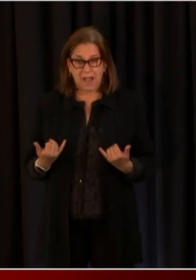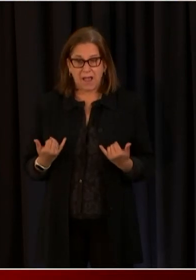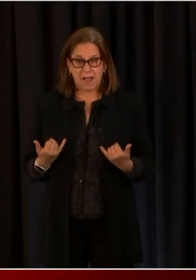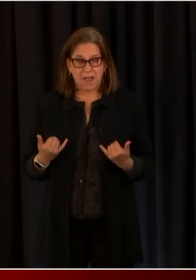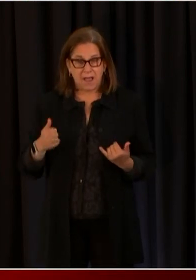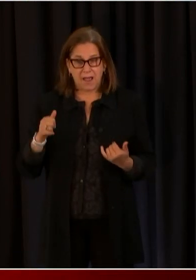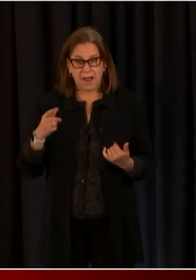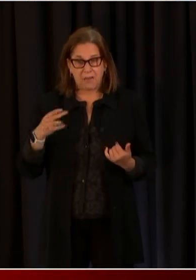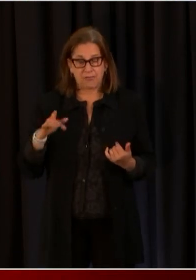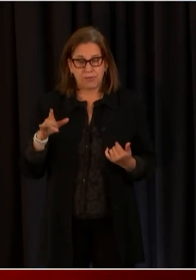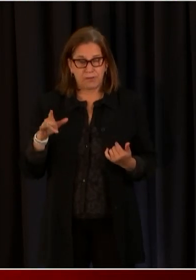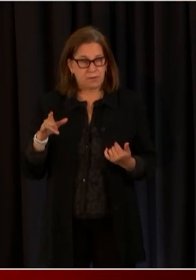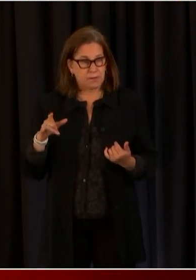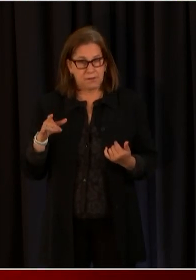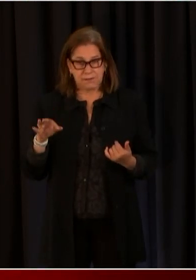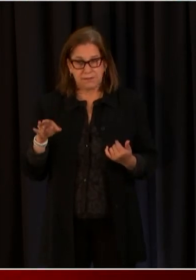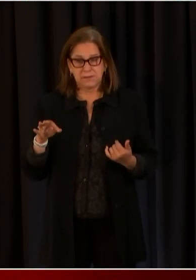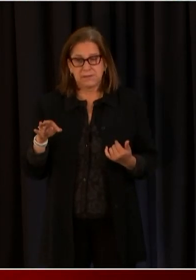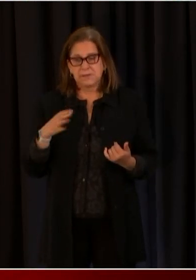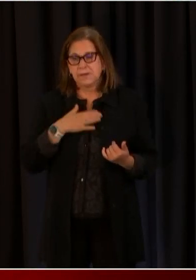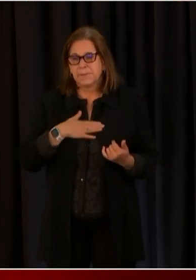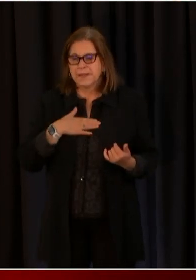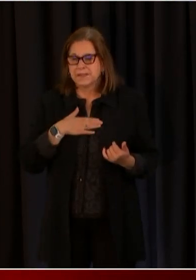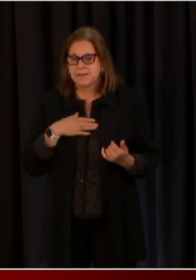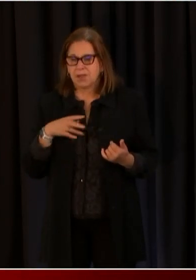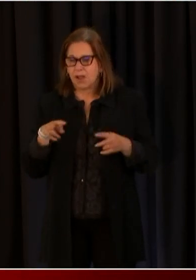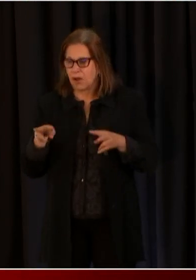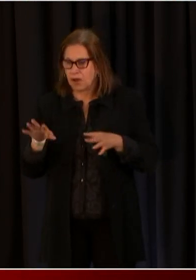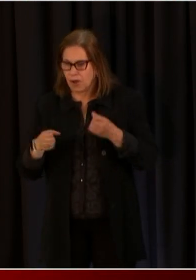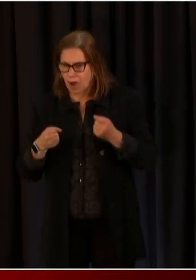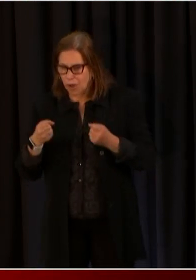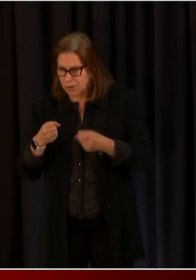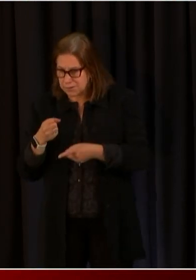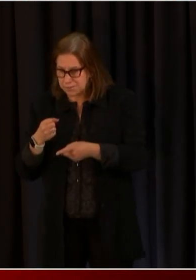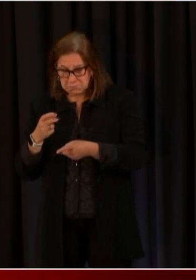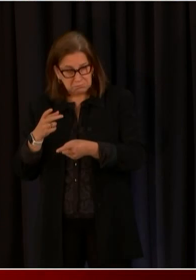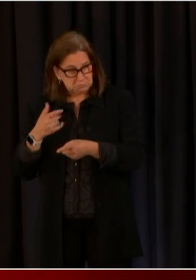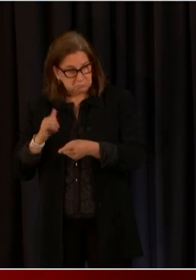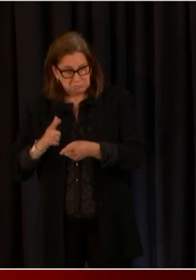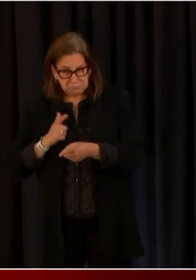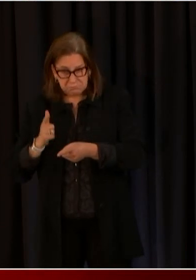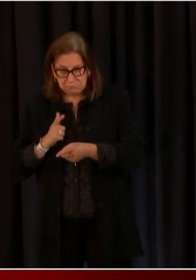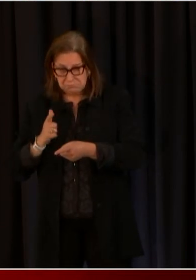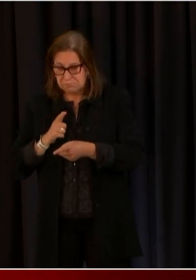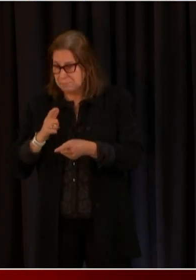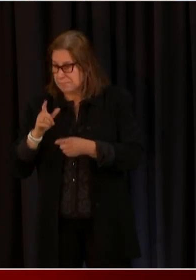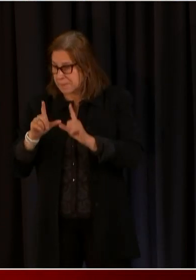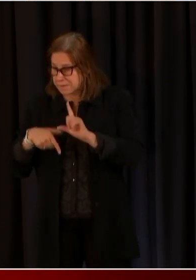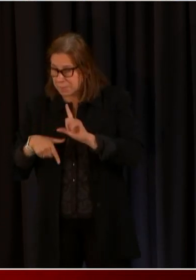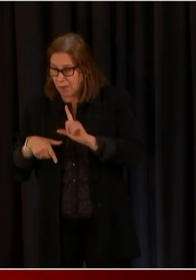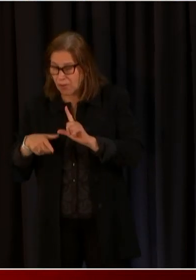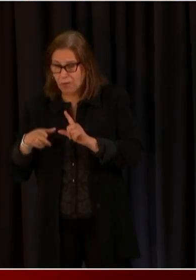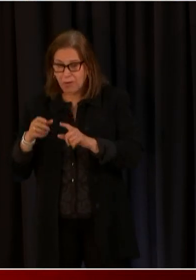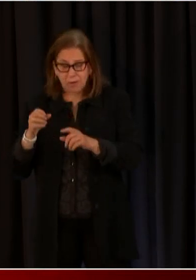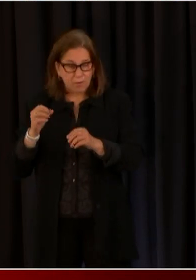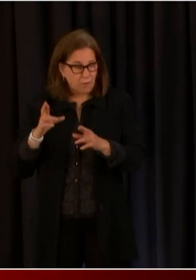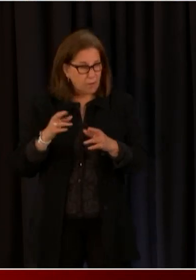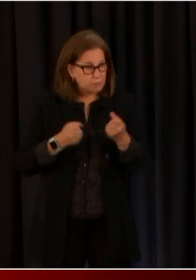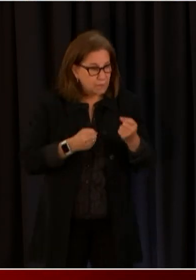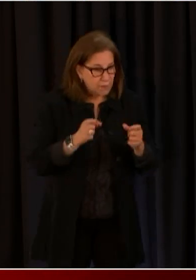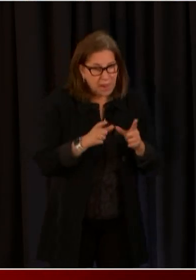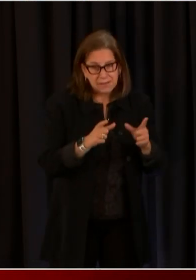asking everybody to look at their vehicle registrations and inspections, their